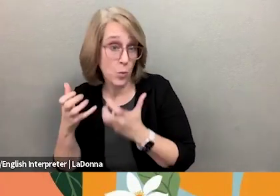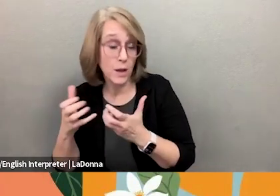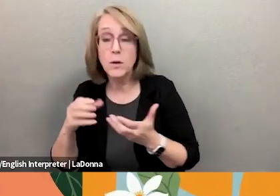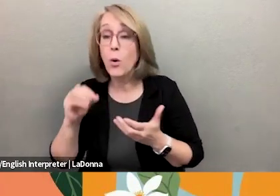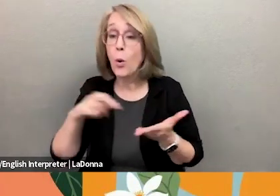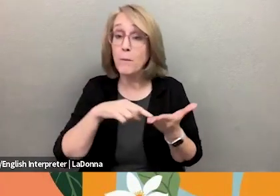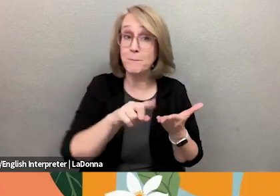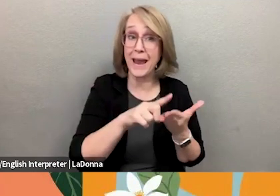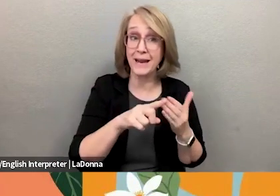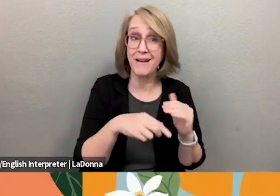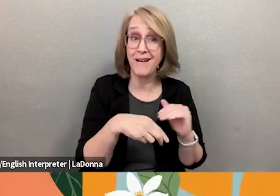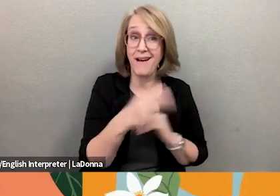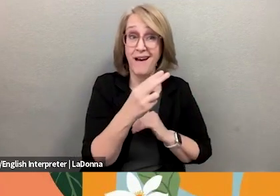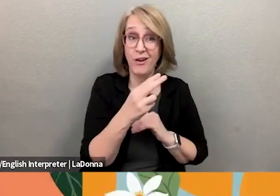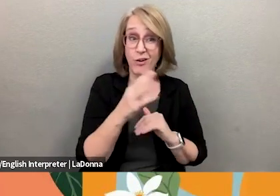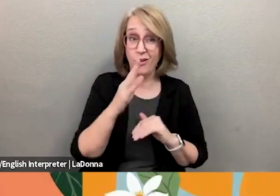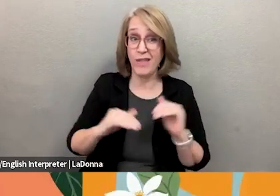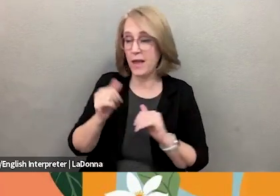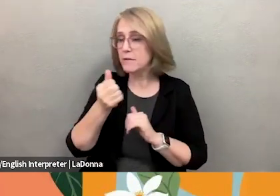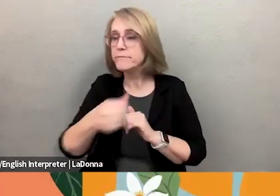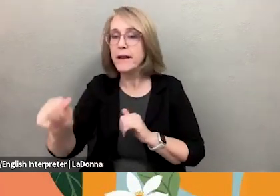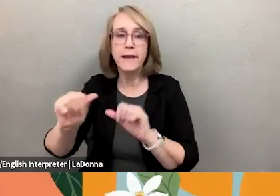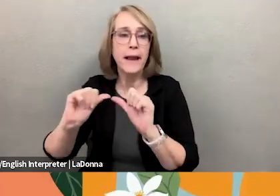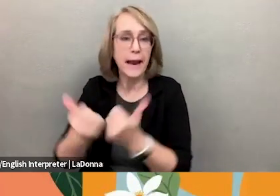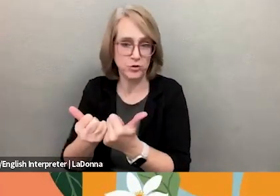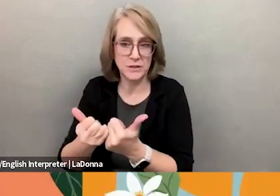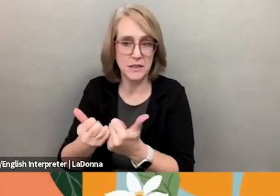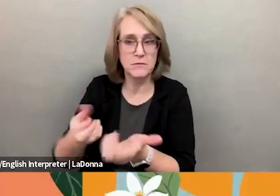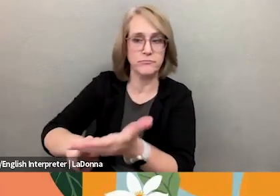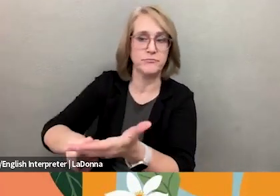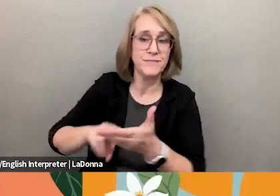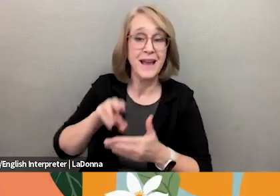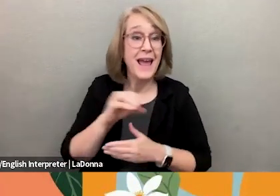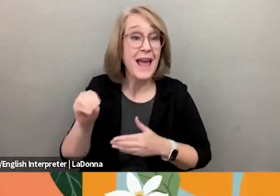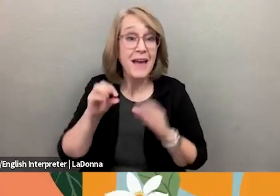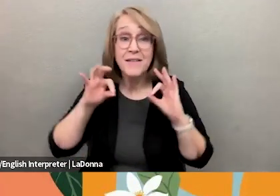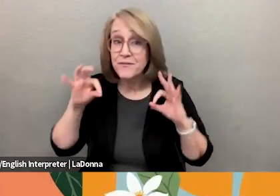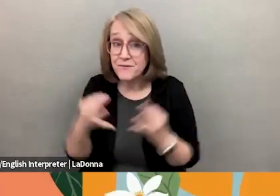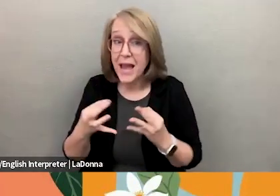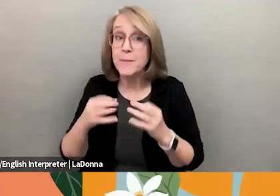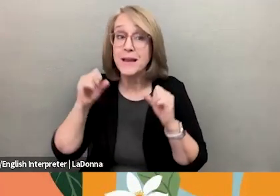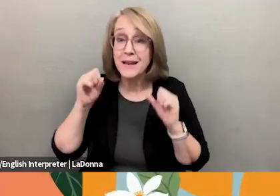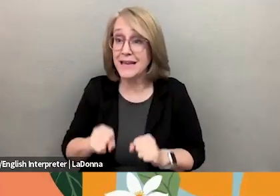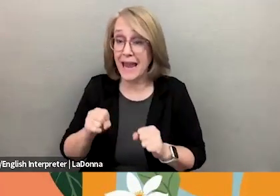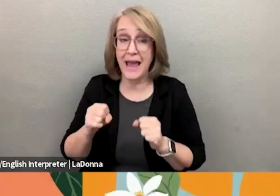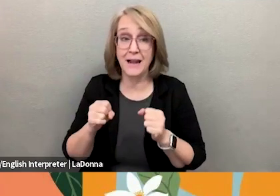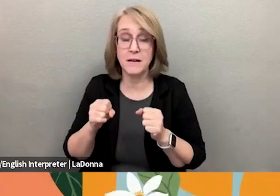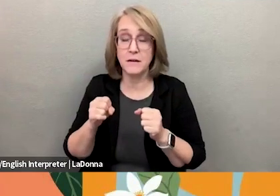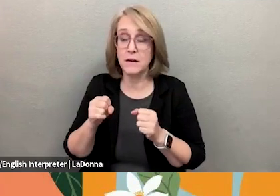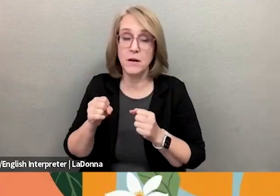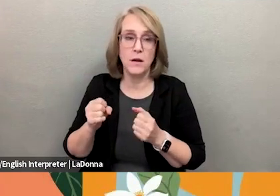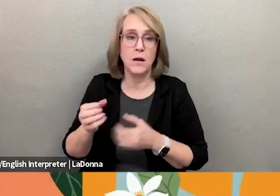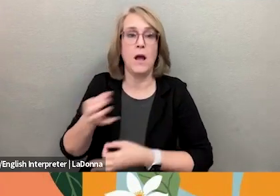than what is often paid by agencies, and also allows families to recoup the lost income while caring for a